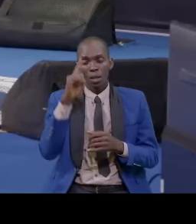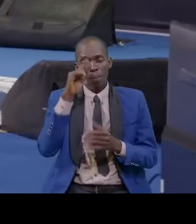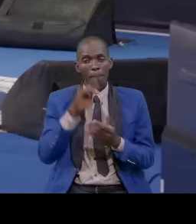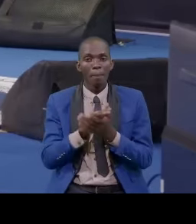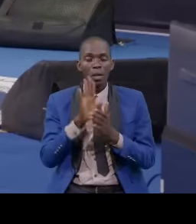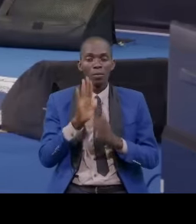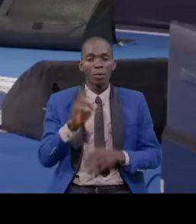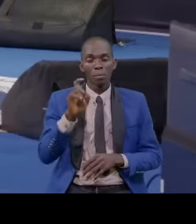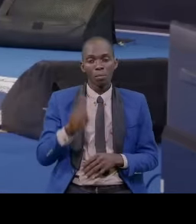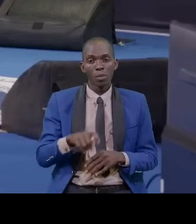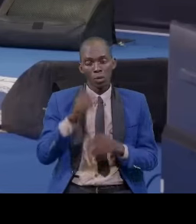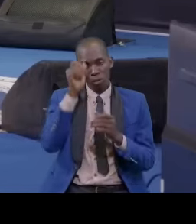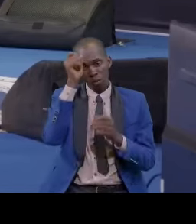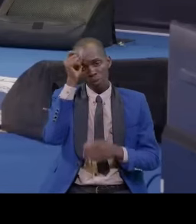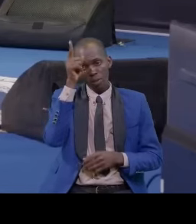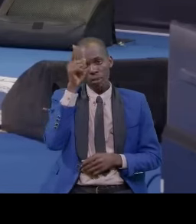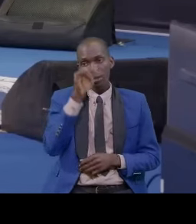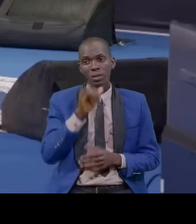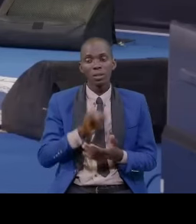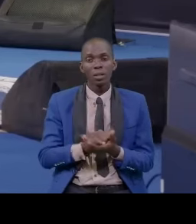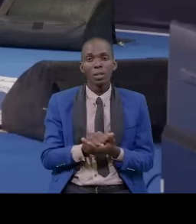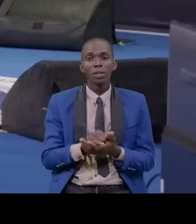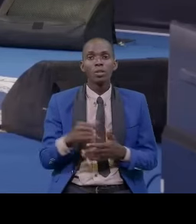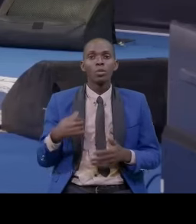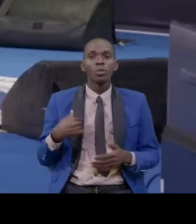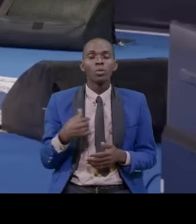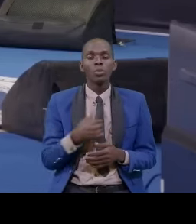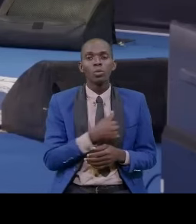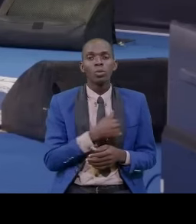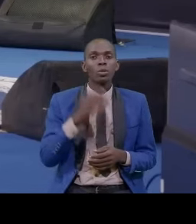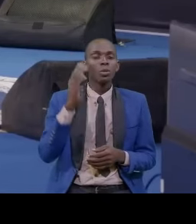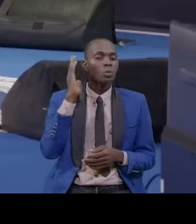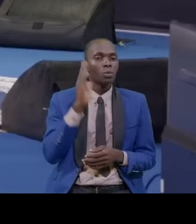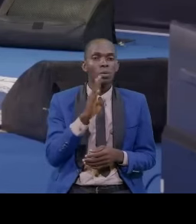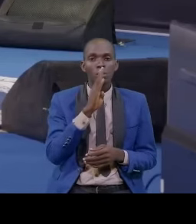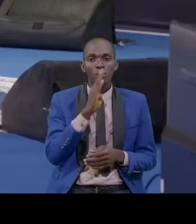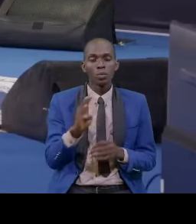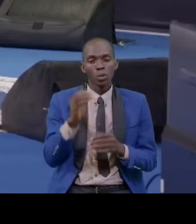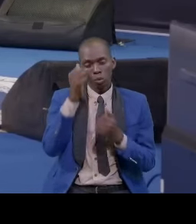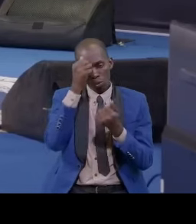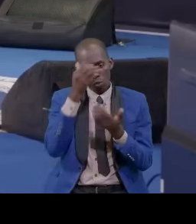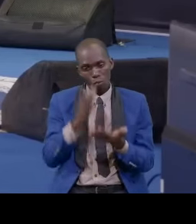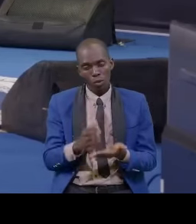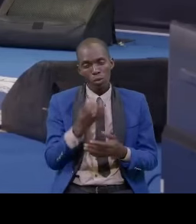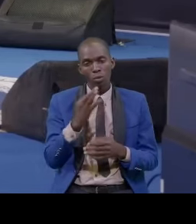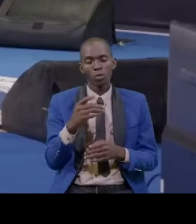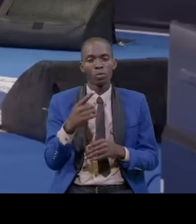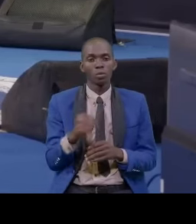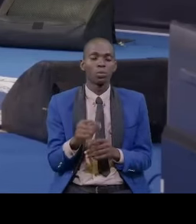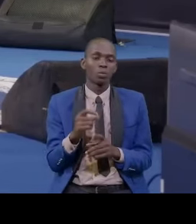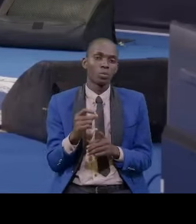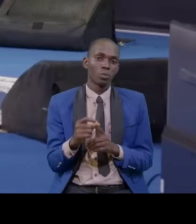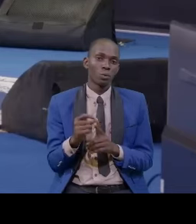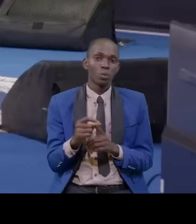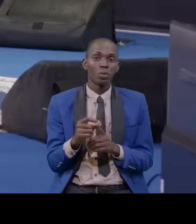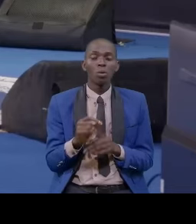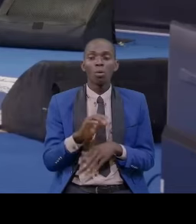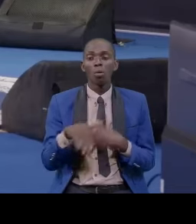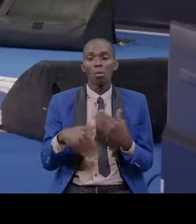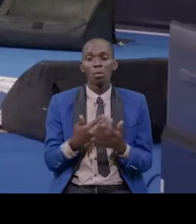understand that we'll be doers of the word. These meetings we've heard